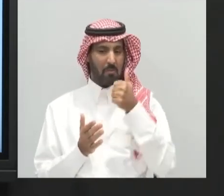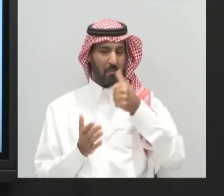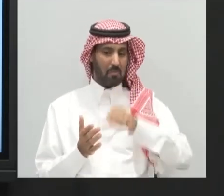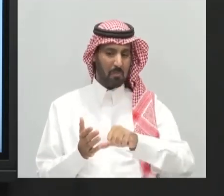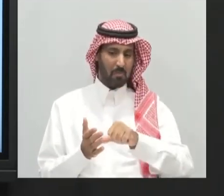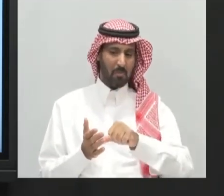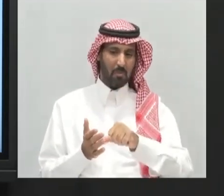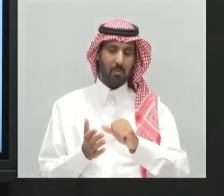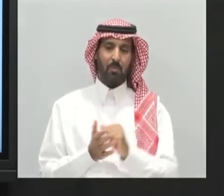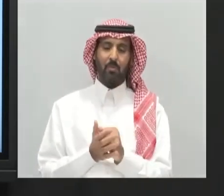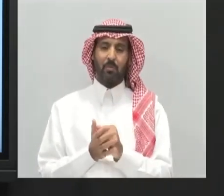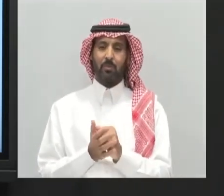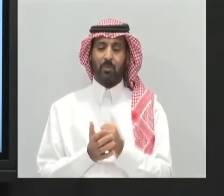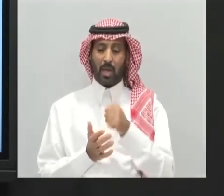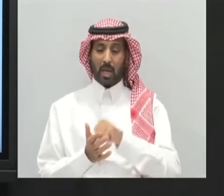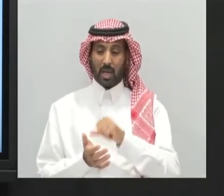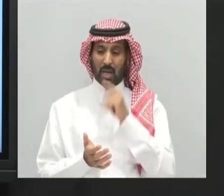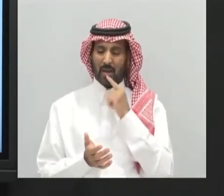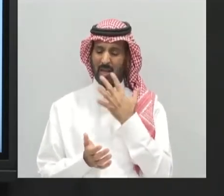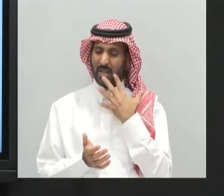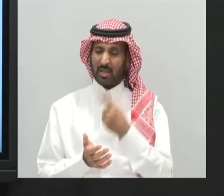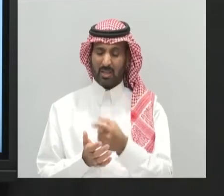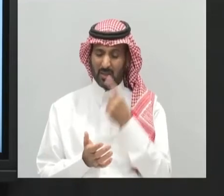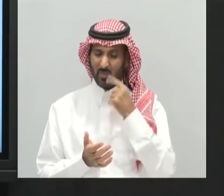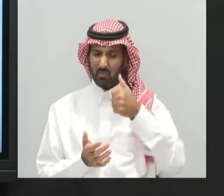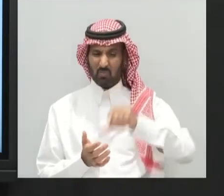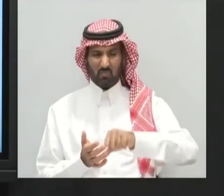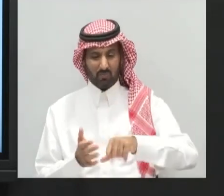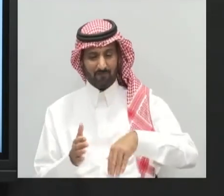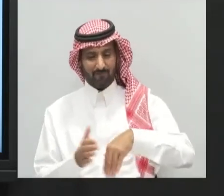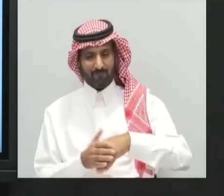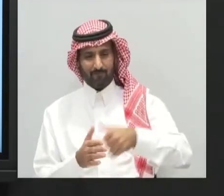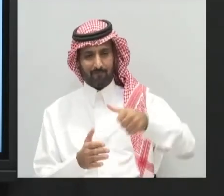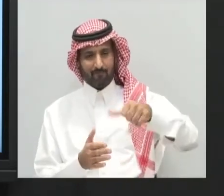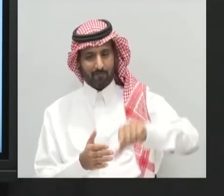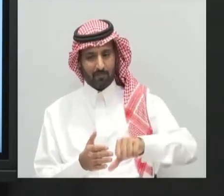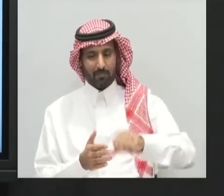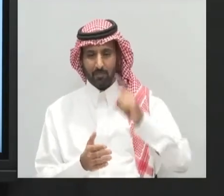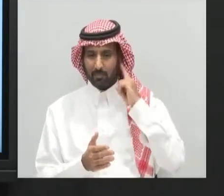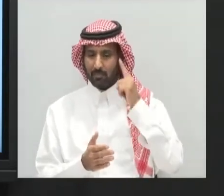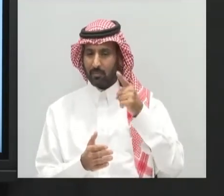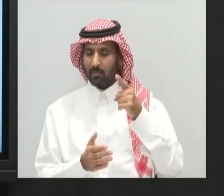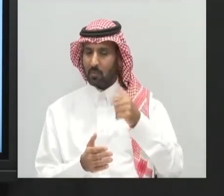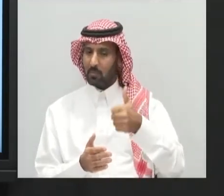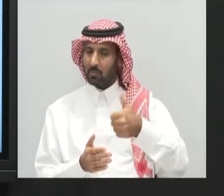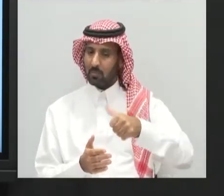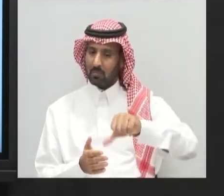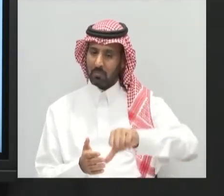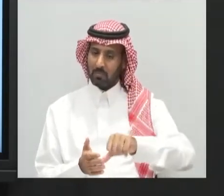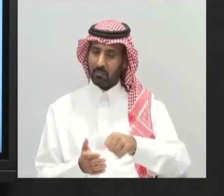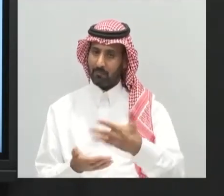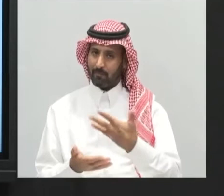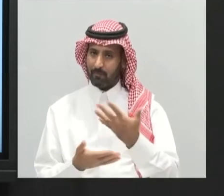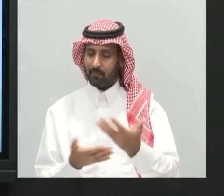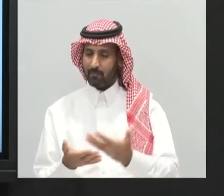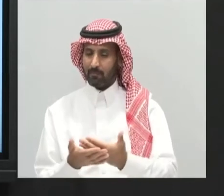thing, like saying, I lost a game. So whether we heard a good thing or a bad